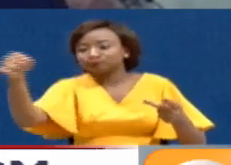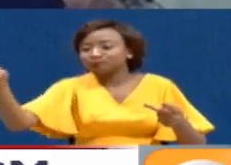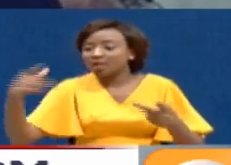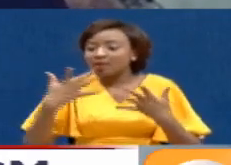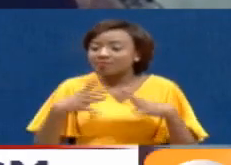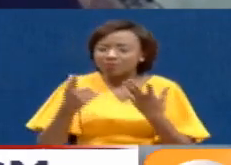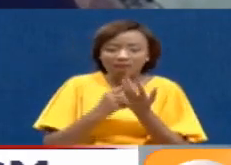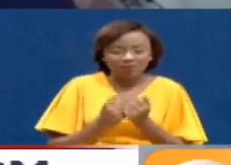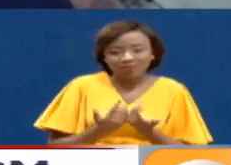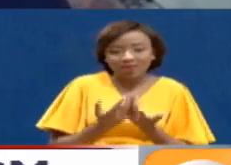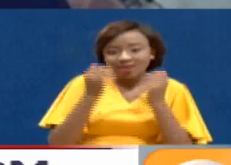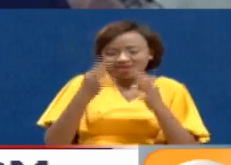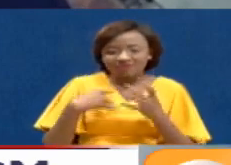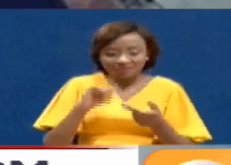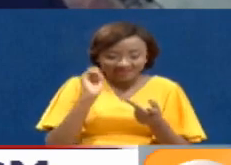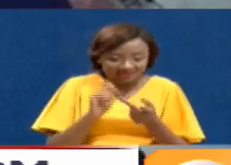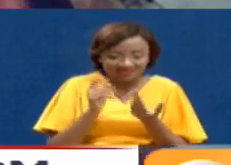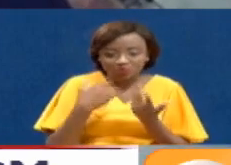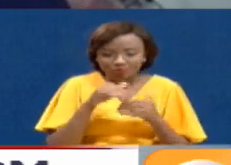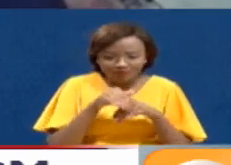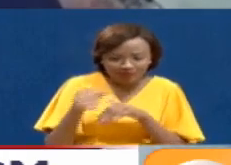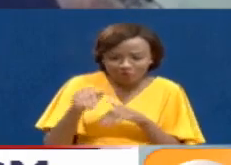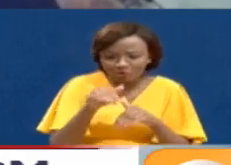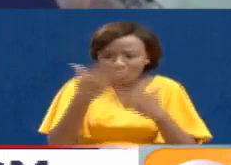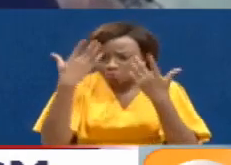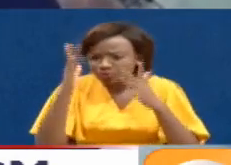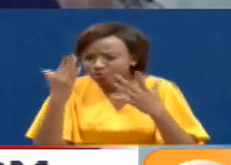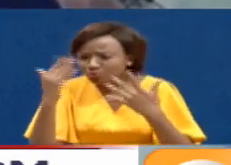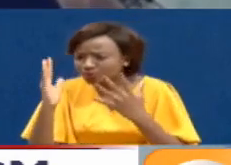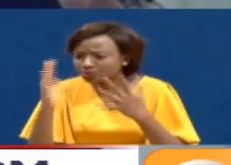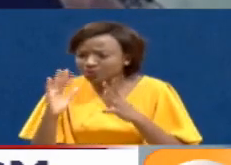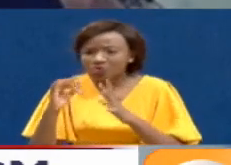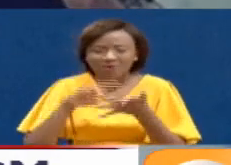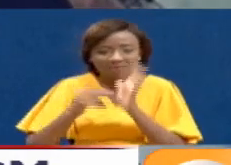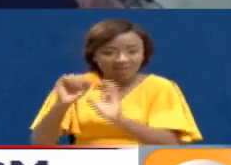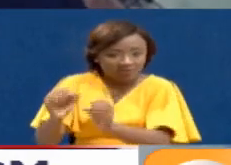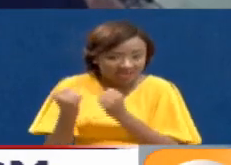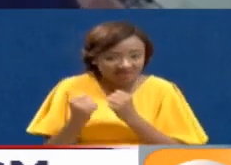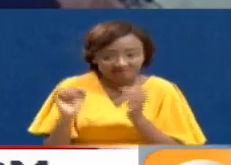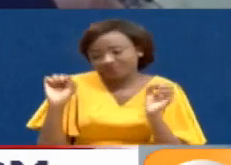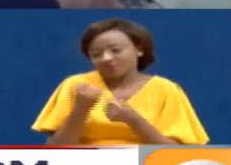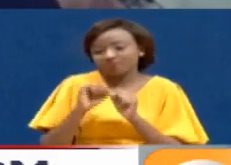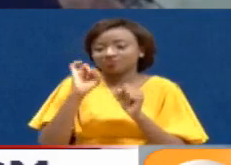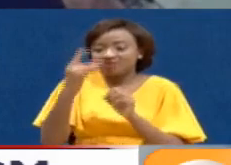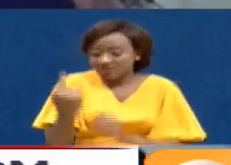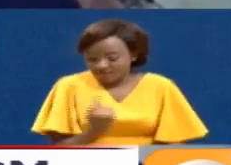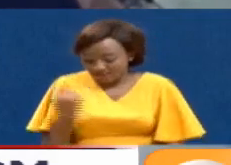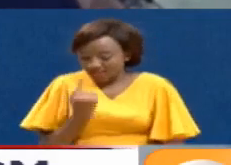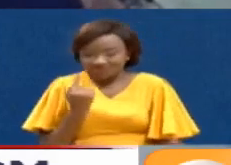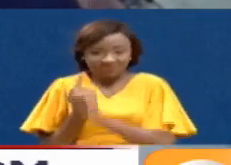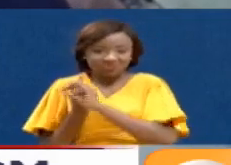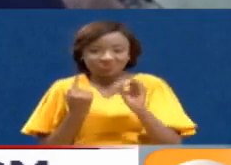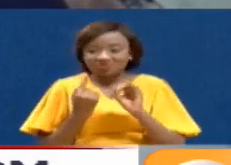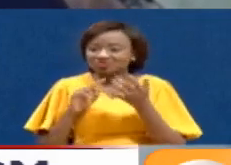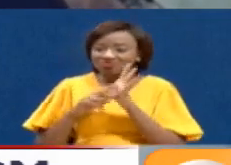If you cannot trace, you cannot isolate the infected. If you cannot isolate the infected, you cannot